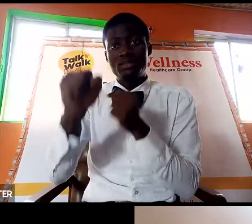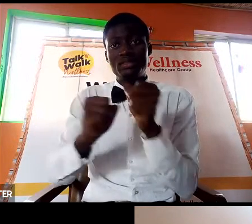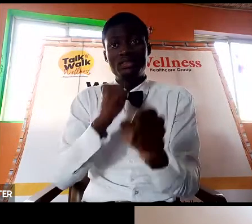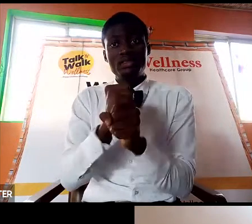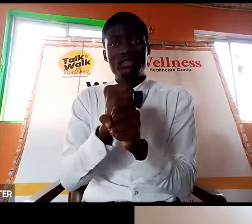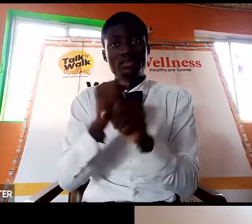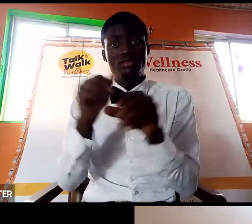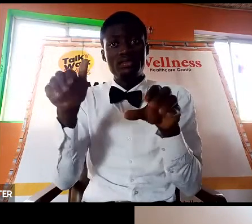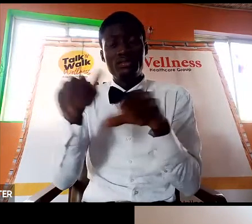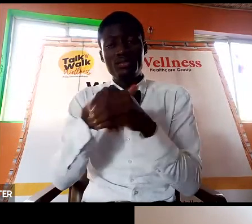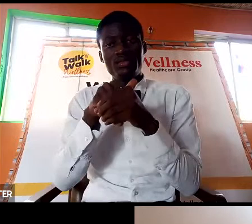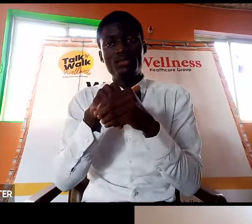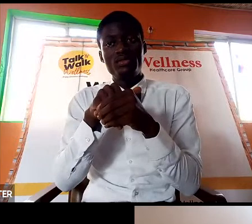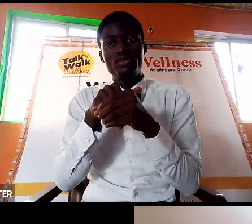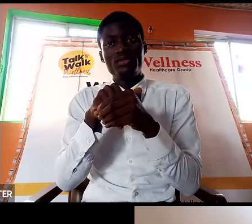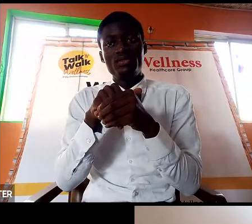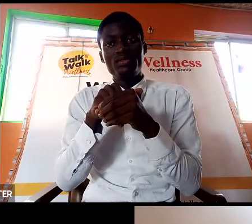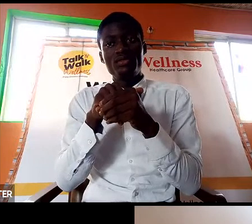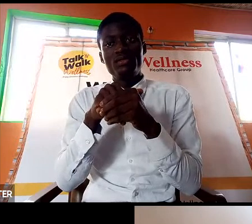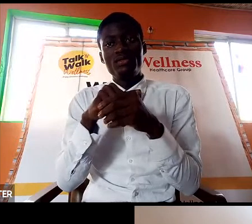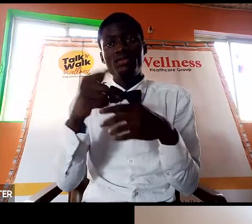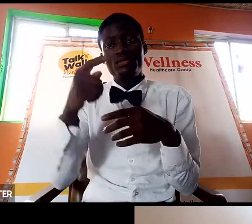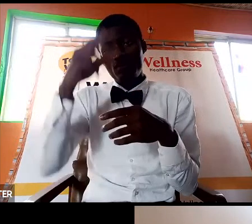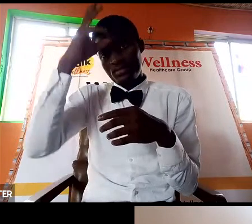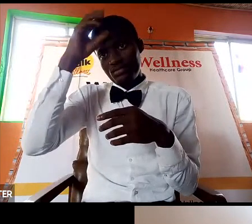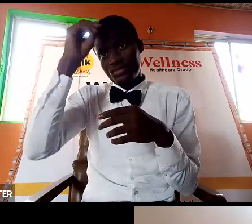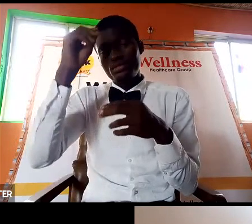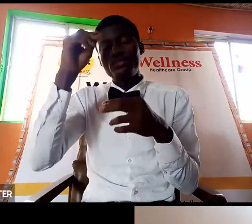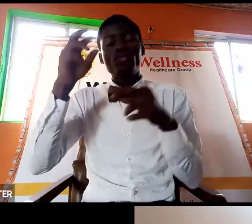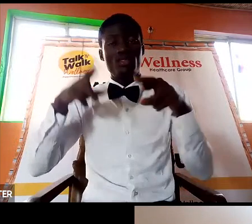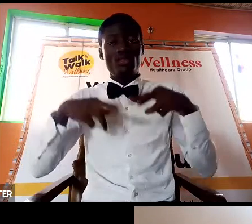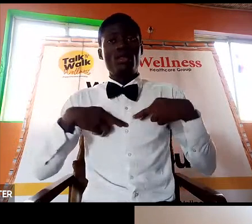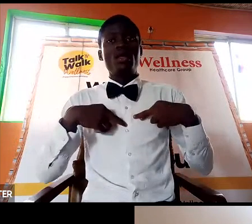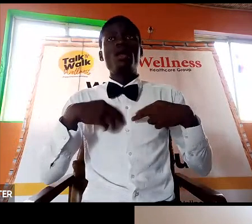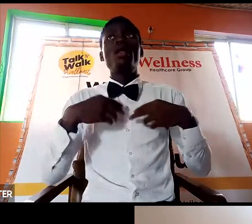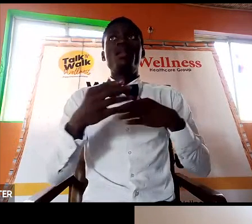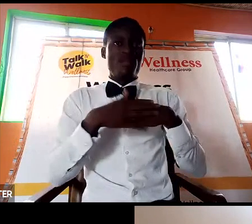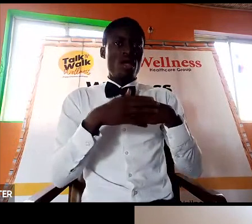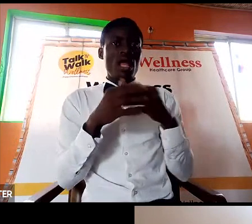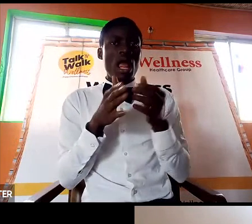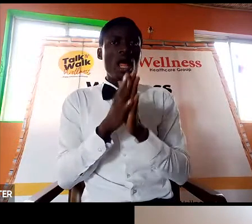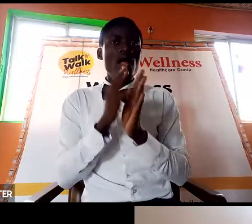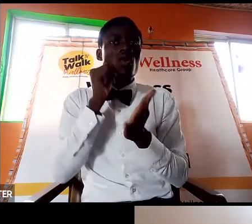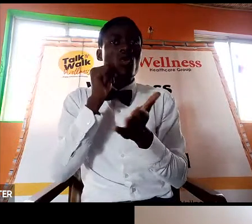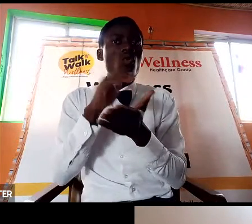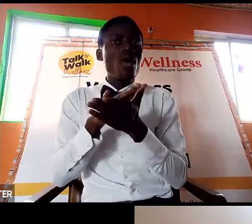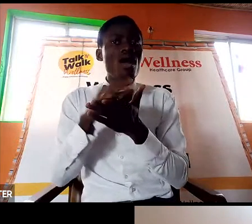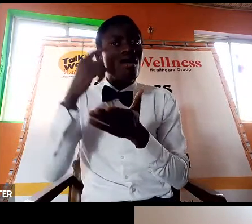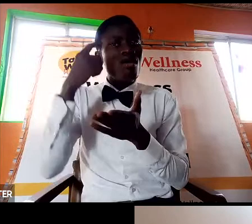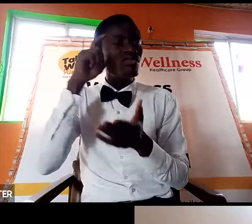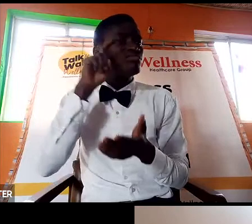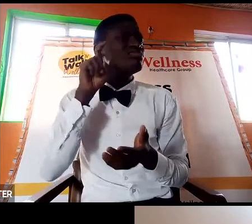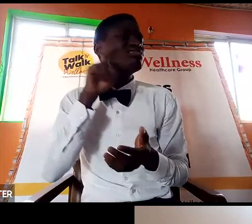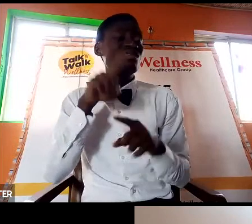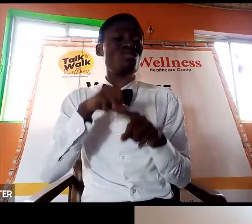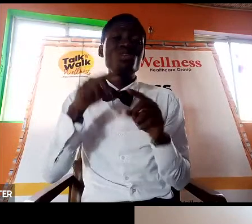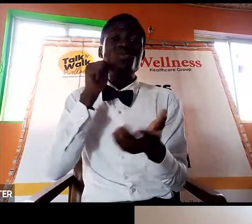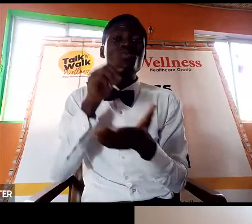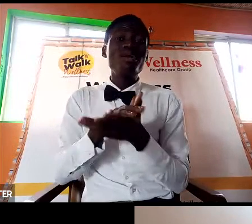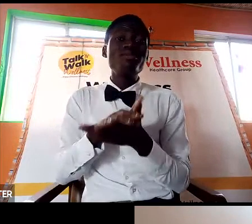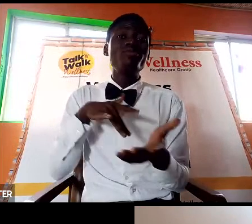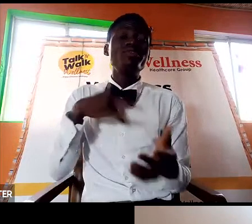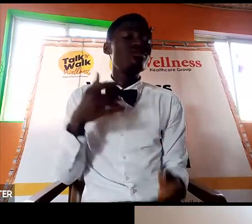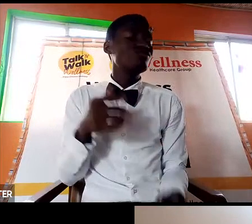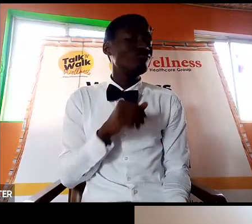tired of asking his wife for sex. The wife seems not to be interested again, and the man is really,